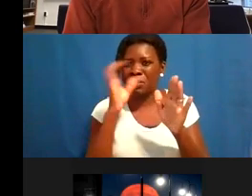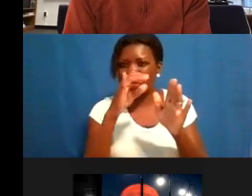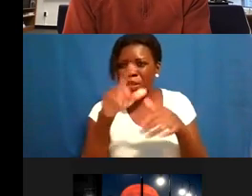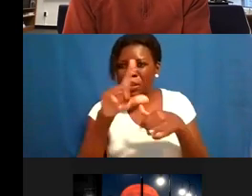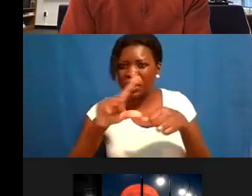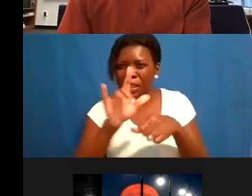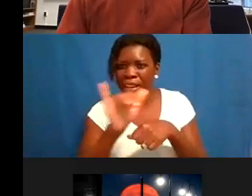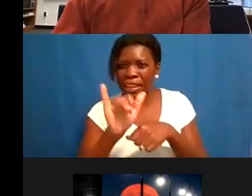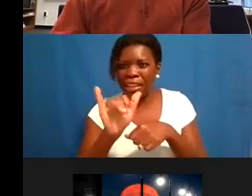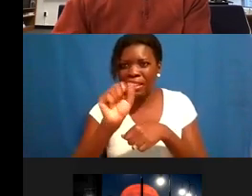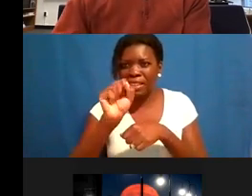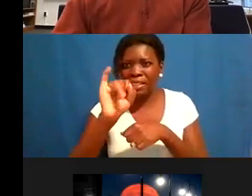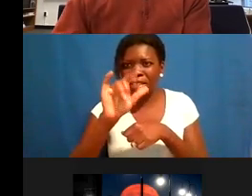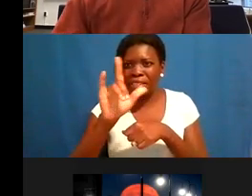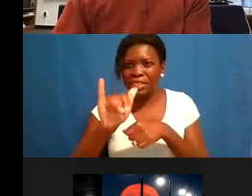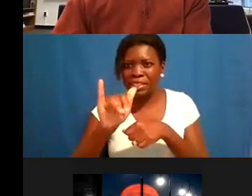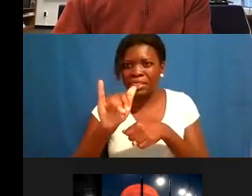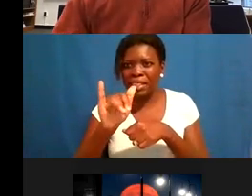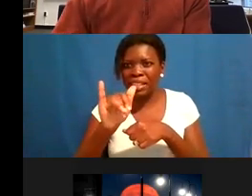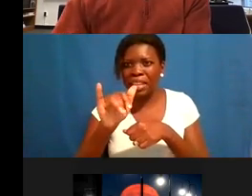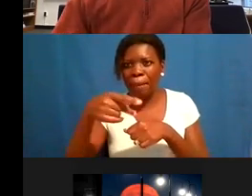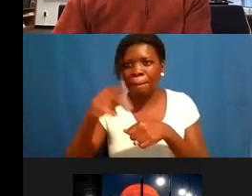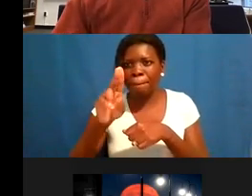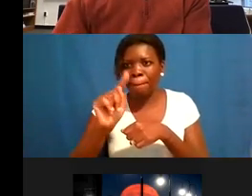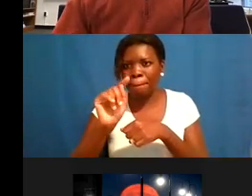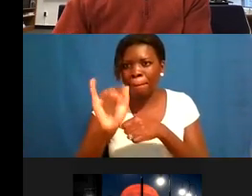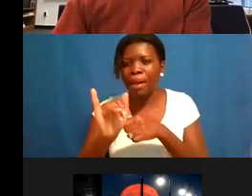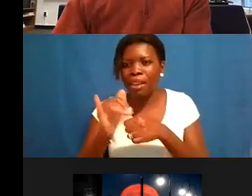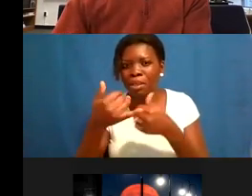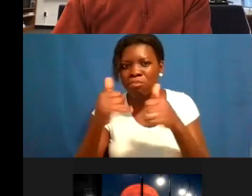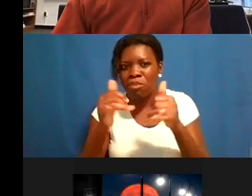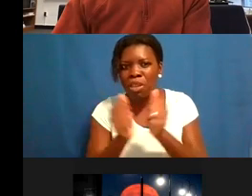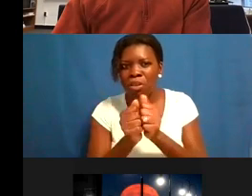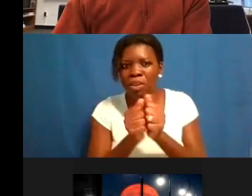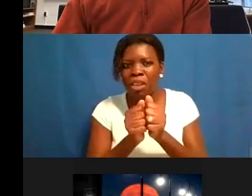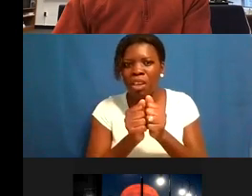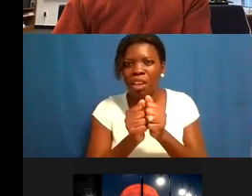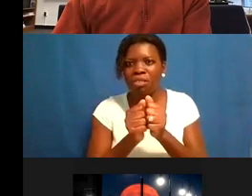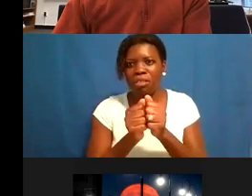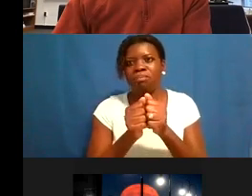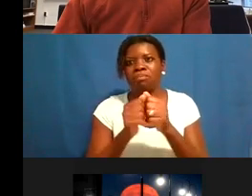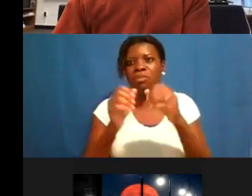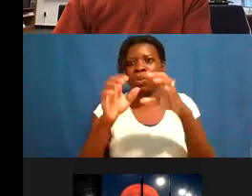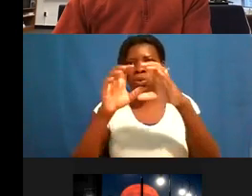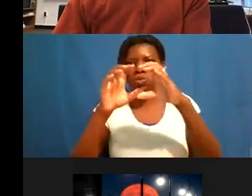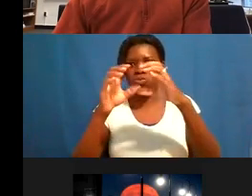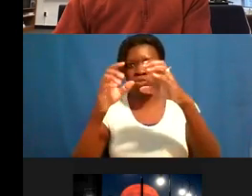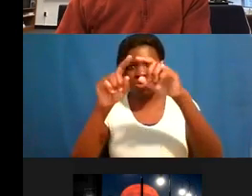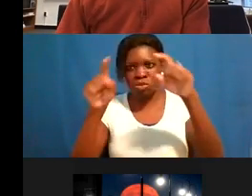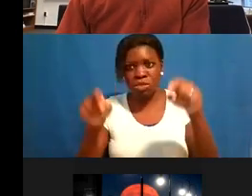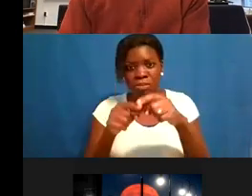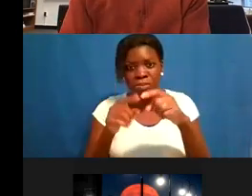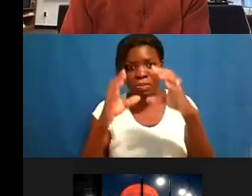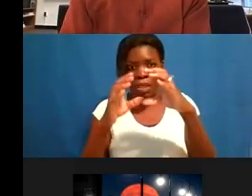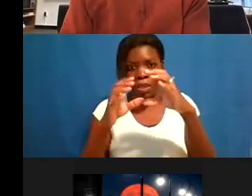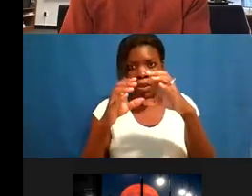that is silly putty, which you may have played with. So if you take a sphere of silly putty and bounce it against a wall or a table, you'll see that it